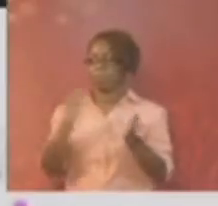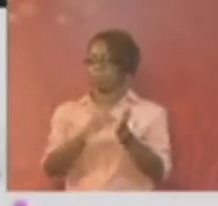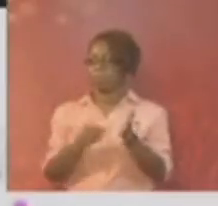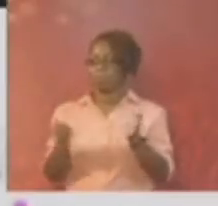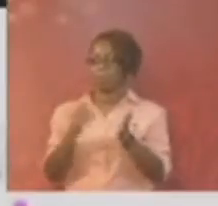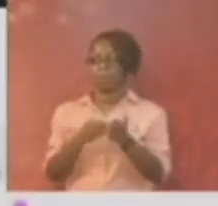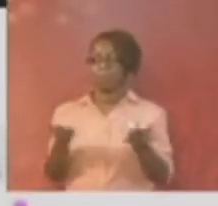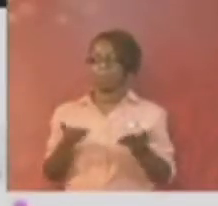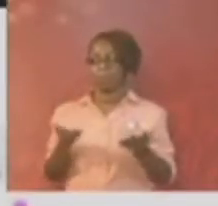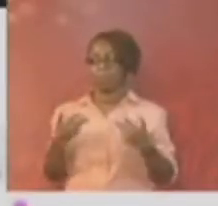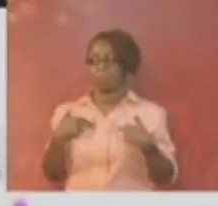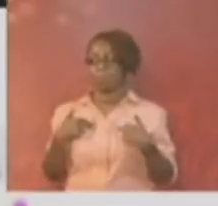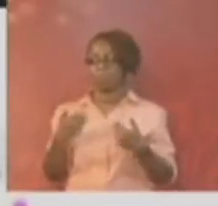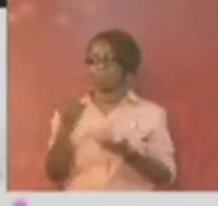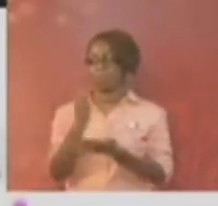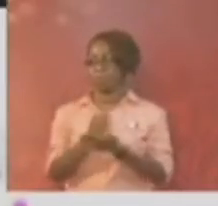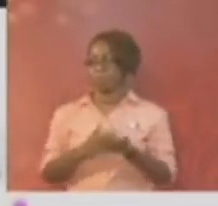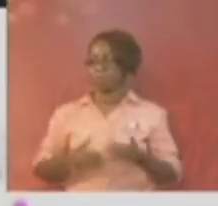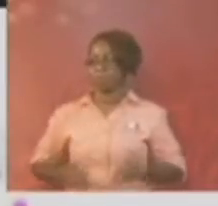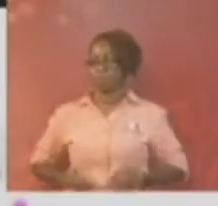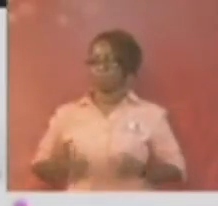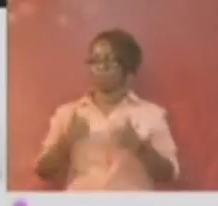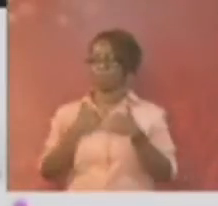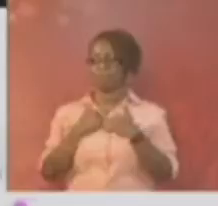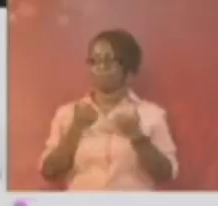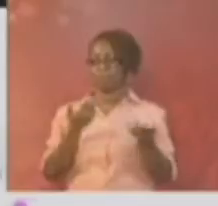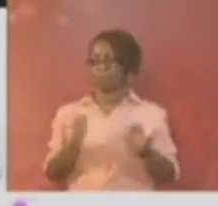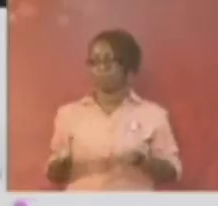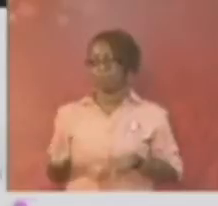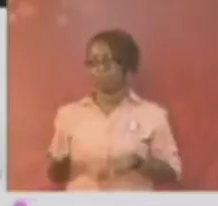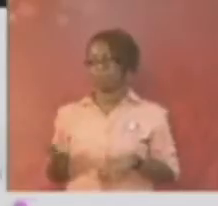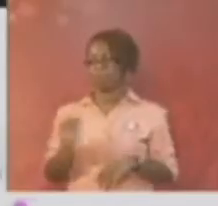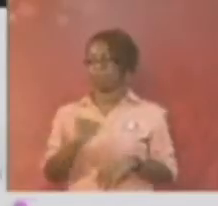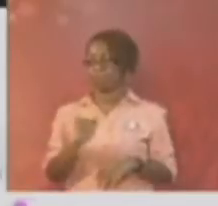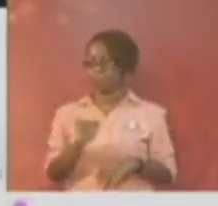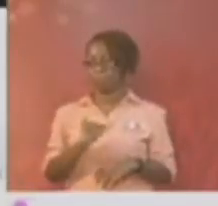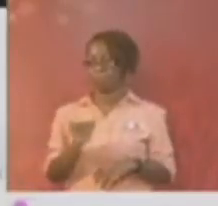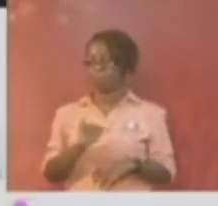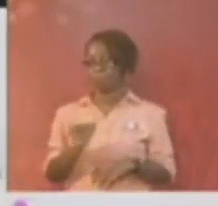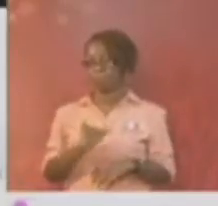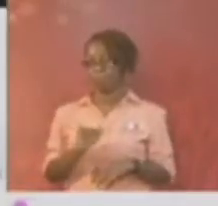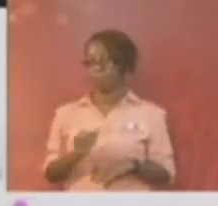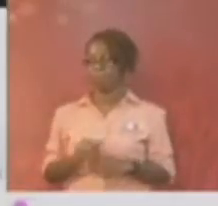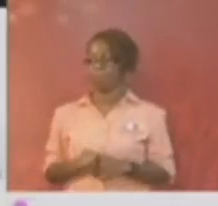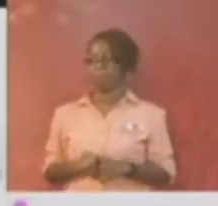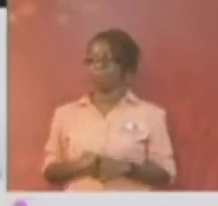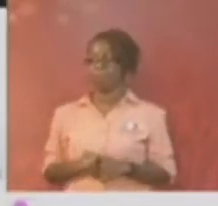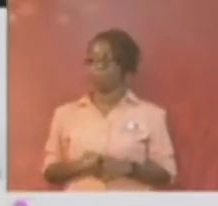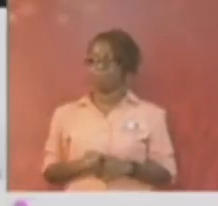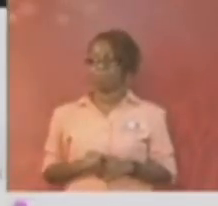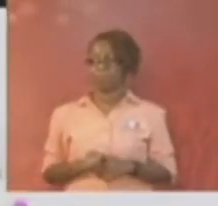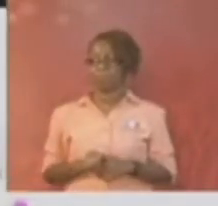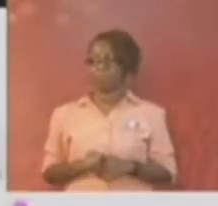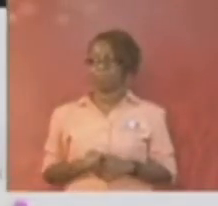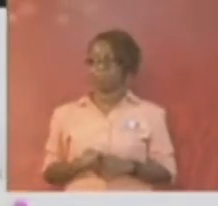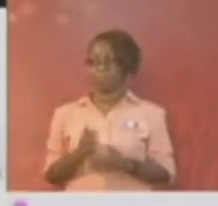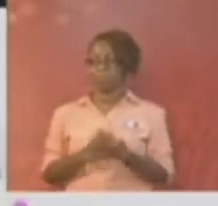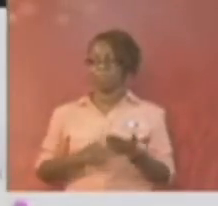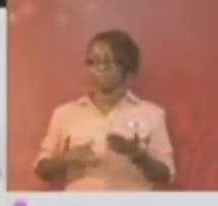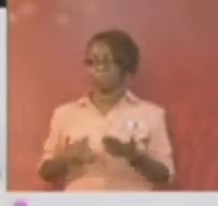fatalities in the younger age groups. We have had fatalities among persons who had underlying conditions and were not aware of